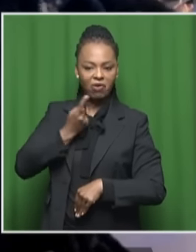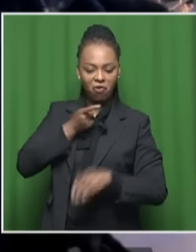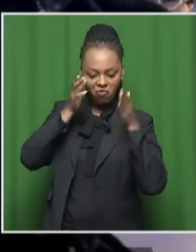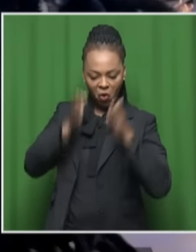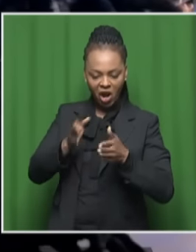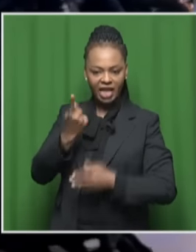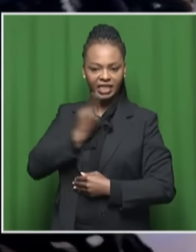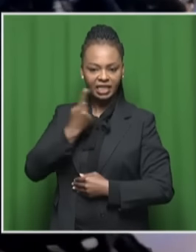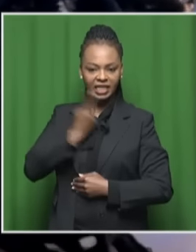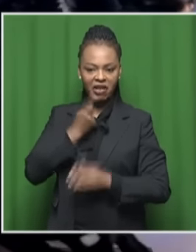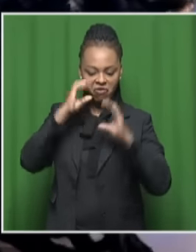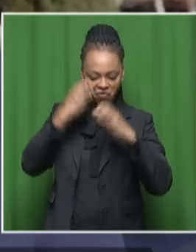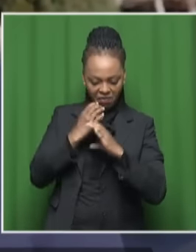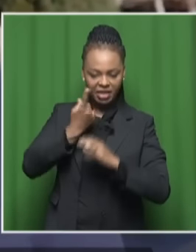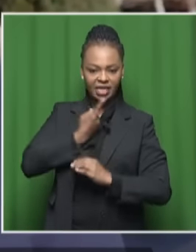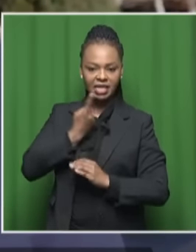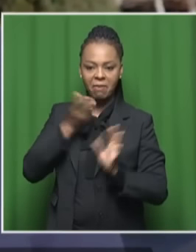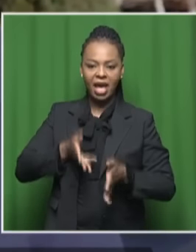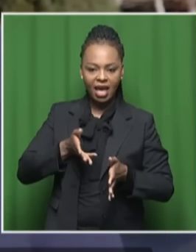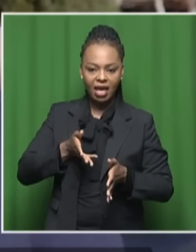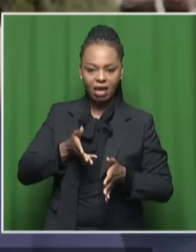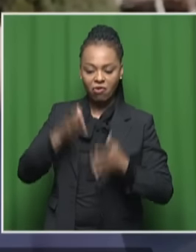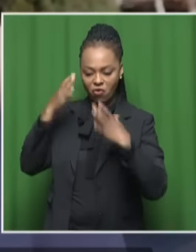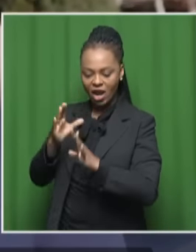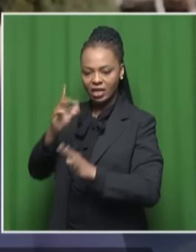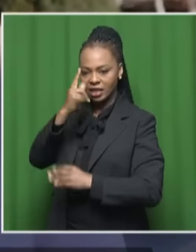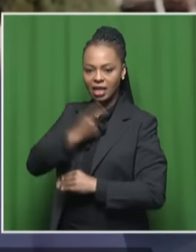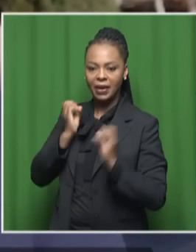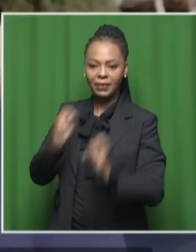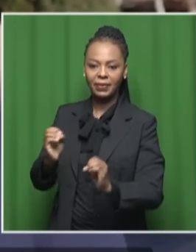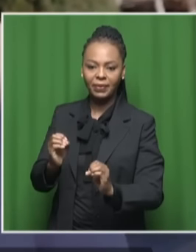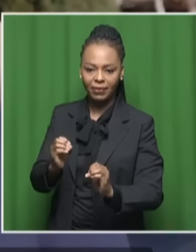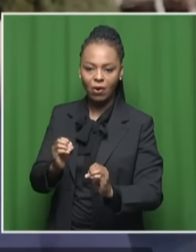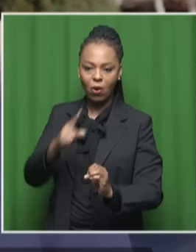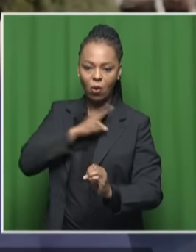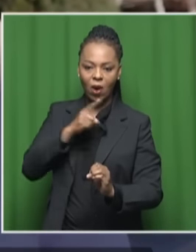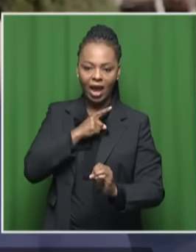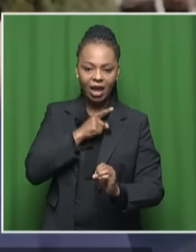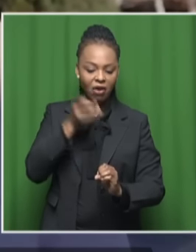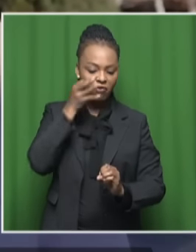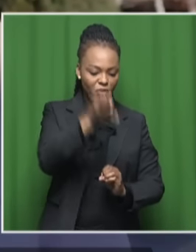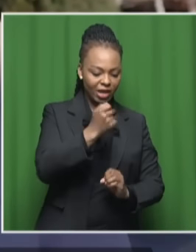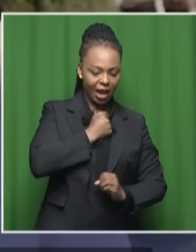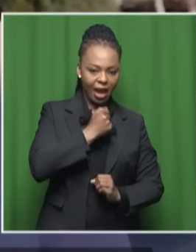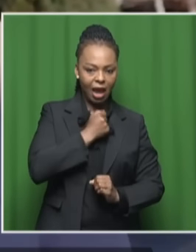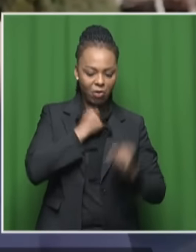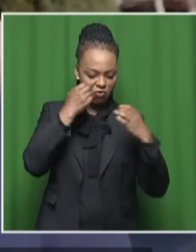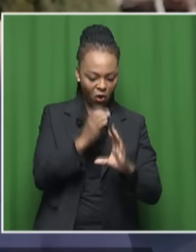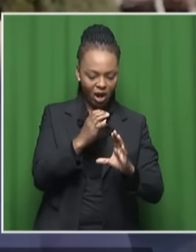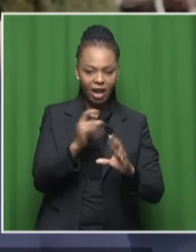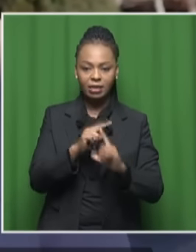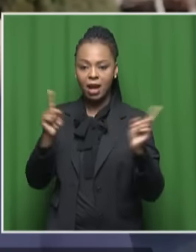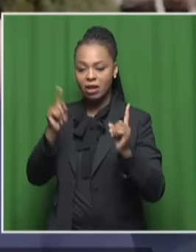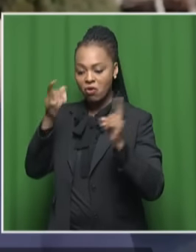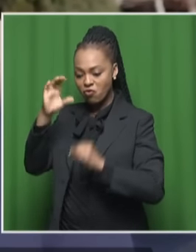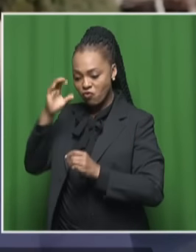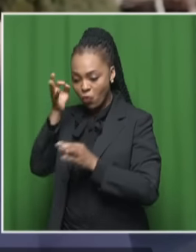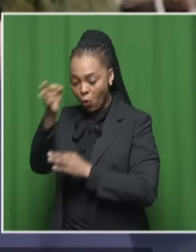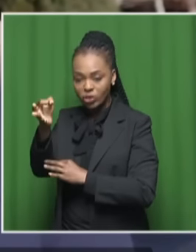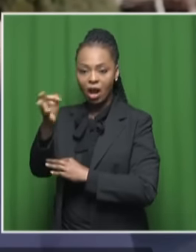on myself. I've been so focused on making life work for me, not realizing that focusing